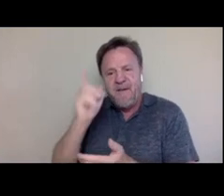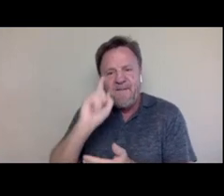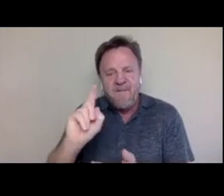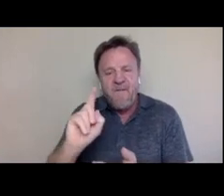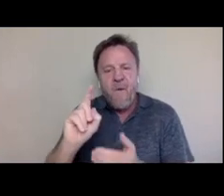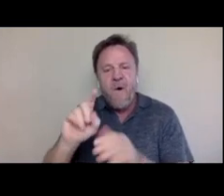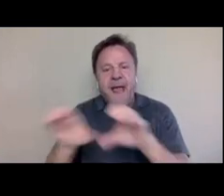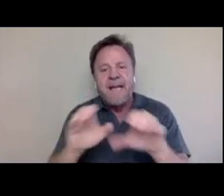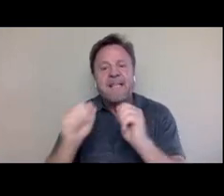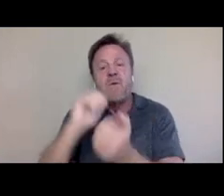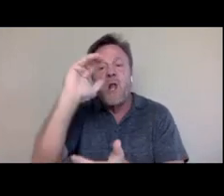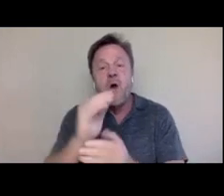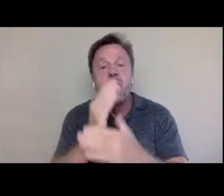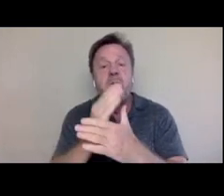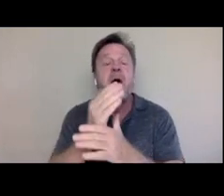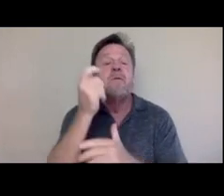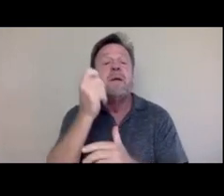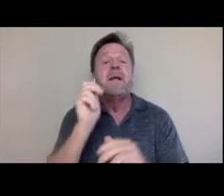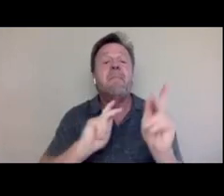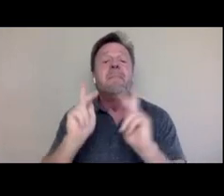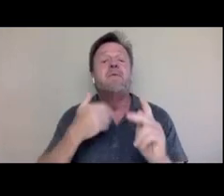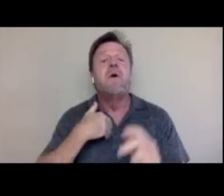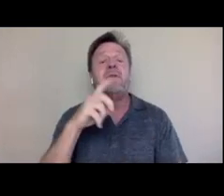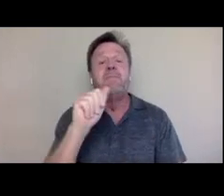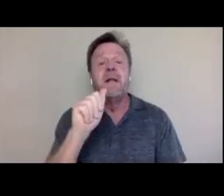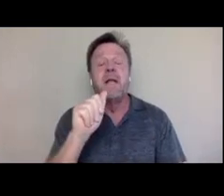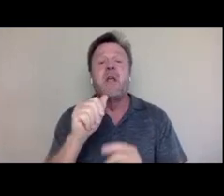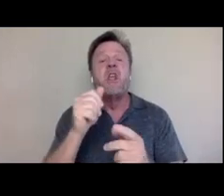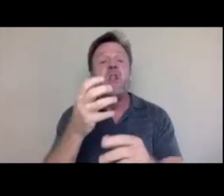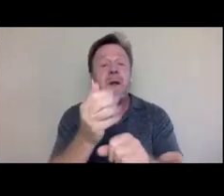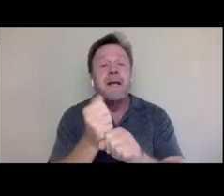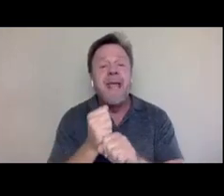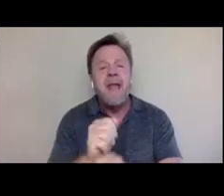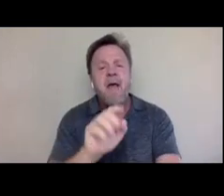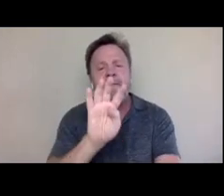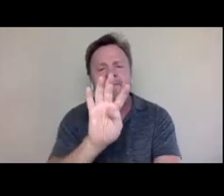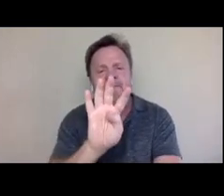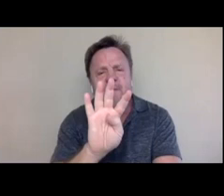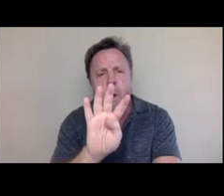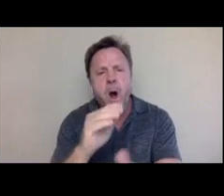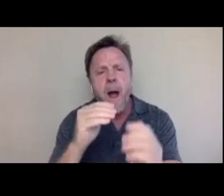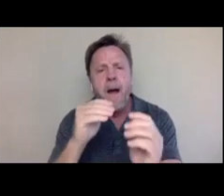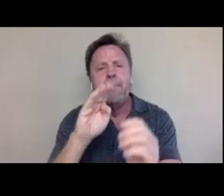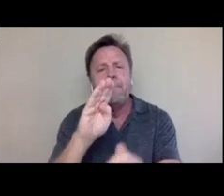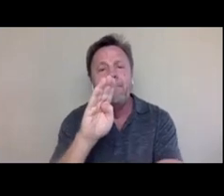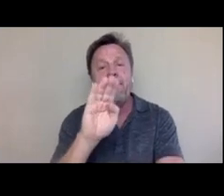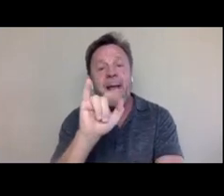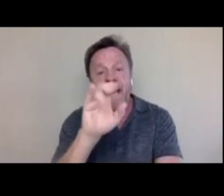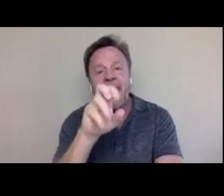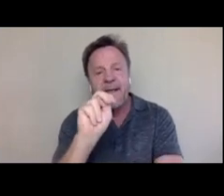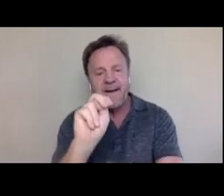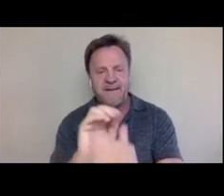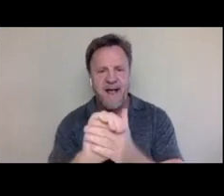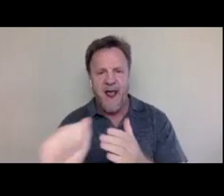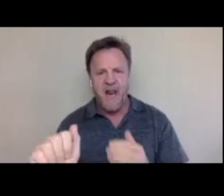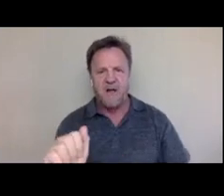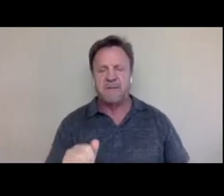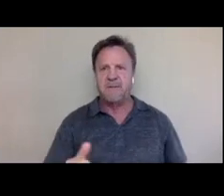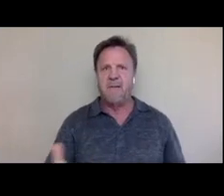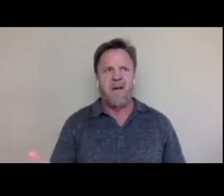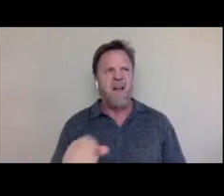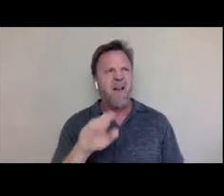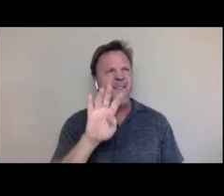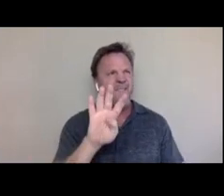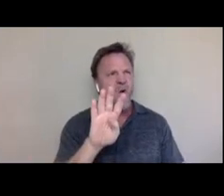with disabilities, you get a figure of $4 billion. Think about what $4